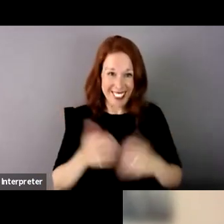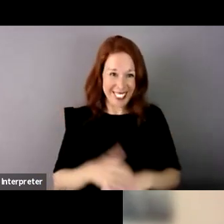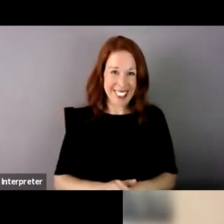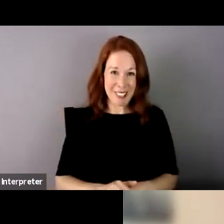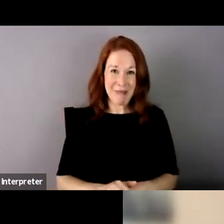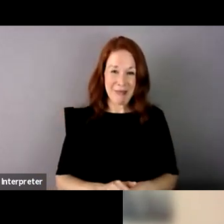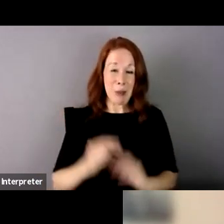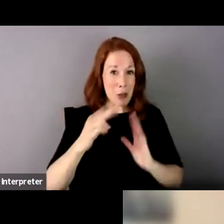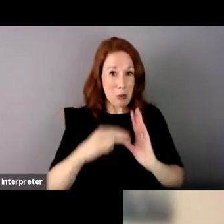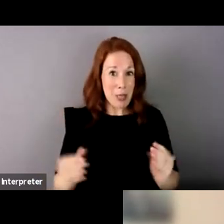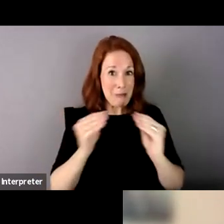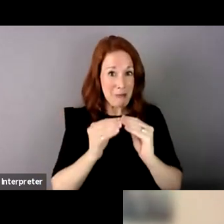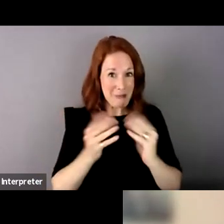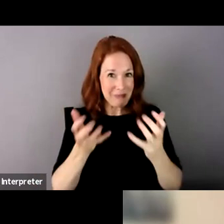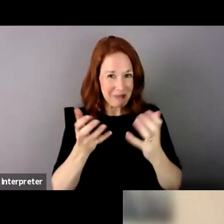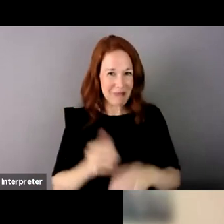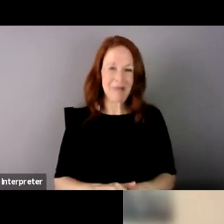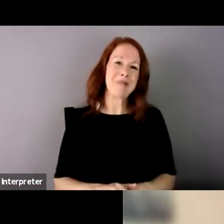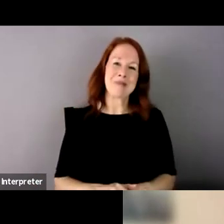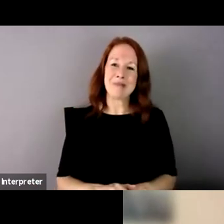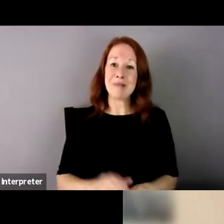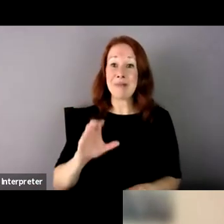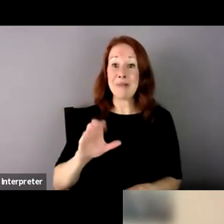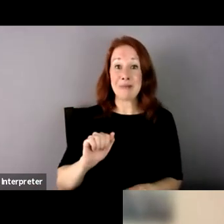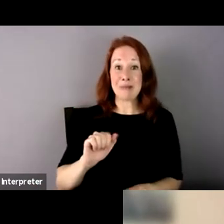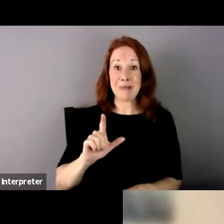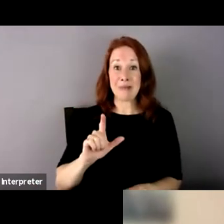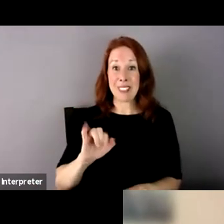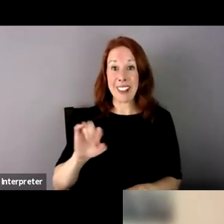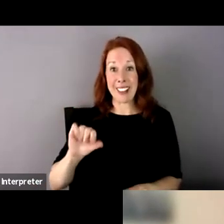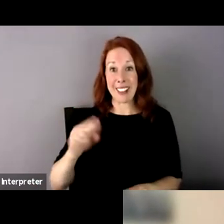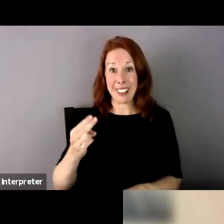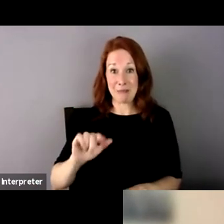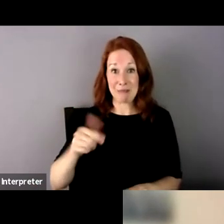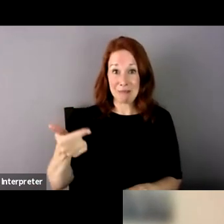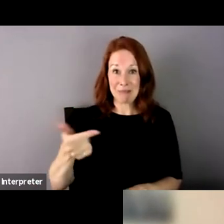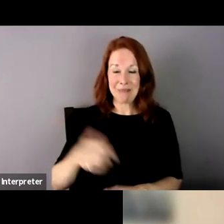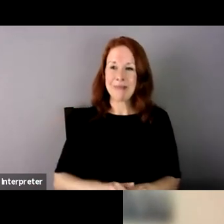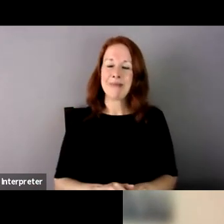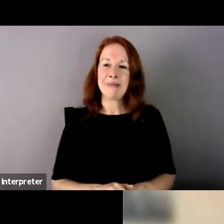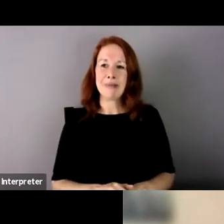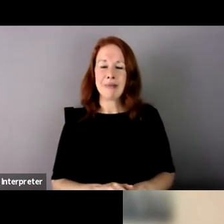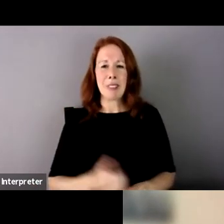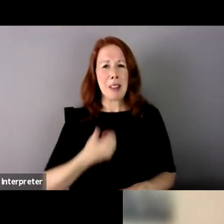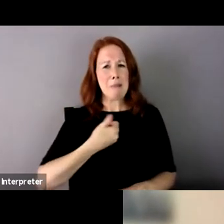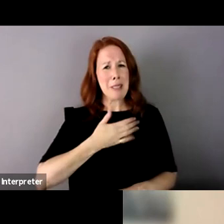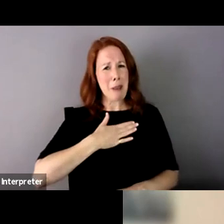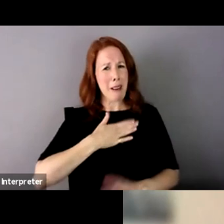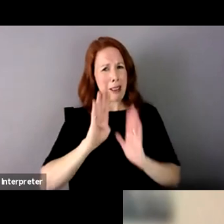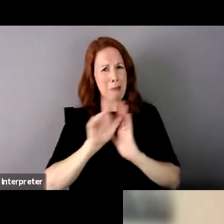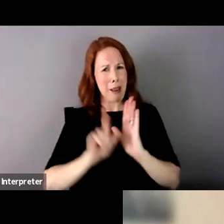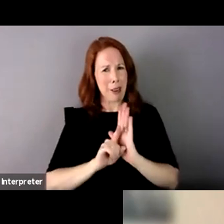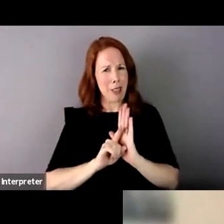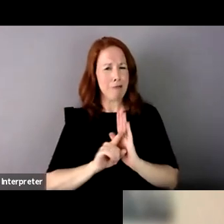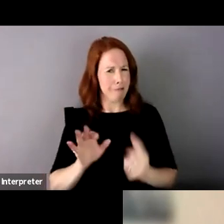get to read more. Kaylee, were you going to add to that? Well, you know, I come from a bit of a unique background myself in the sense